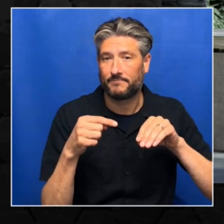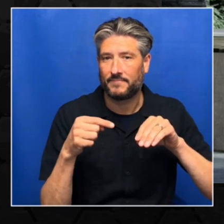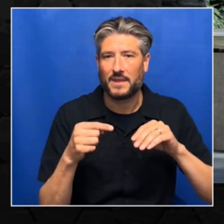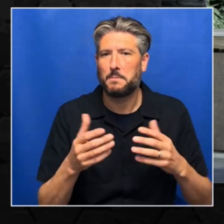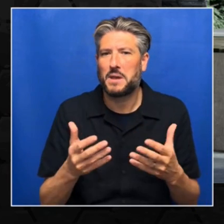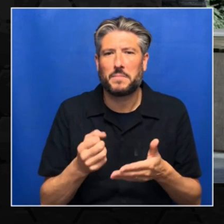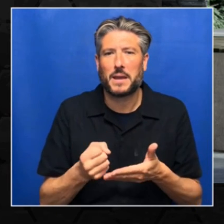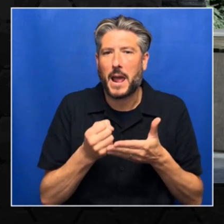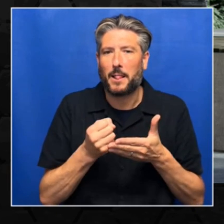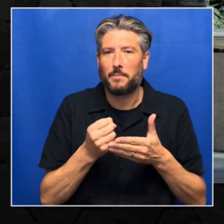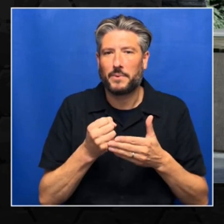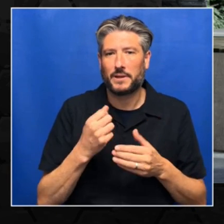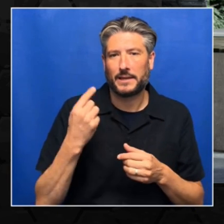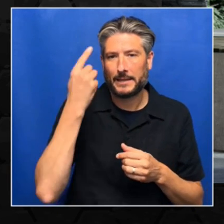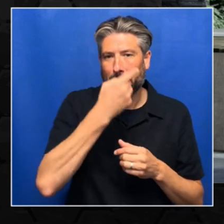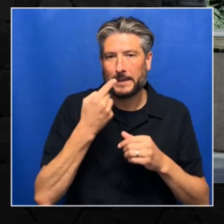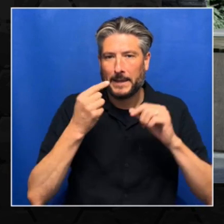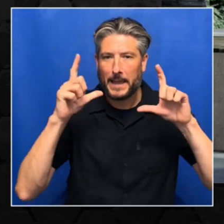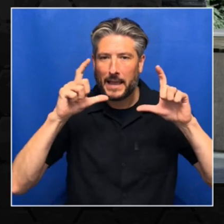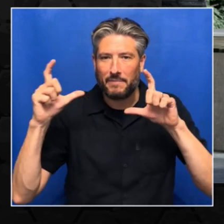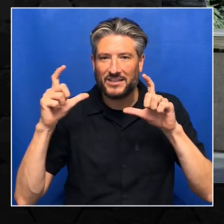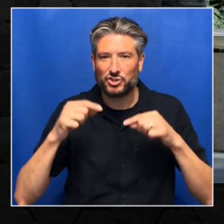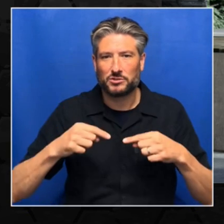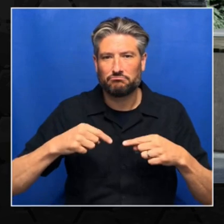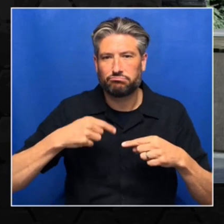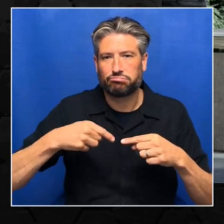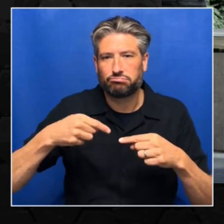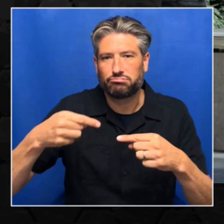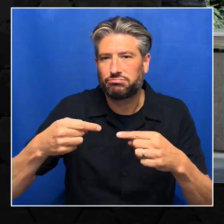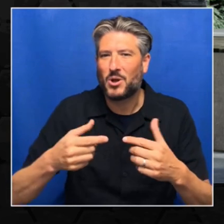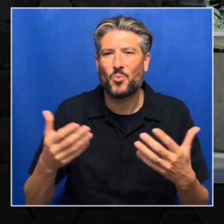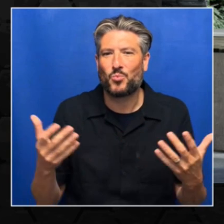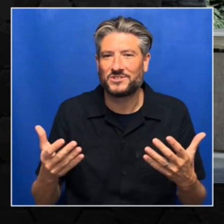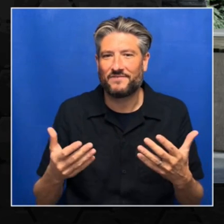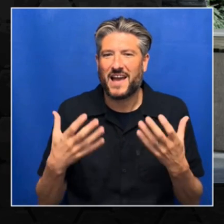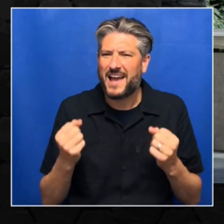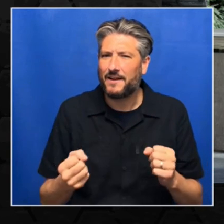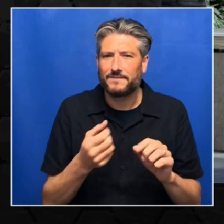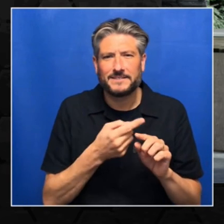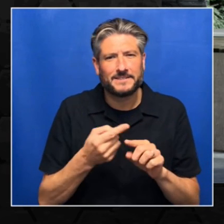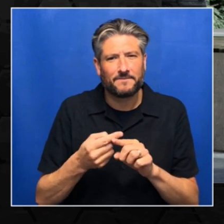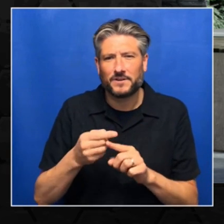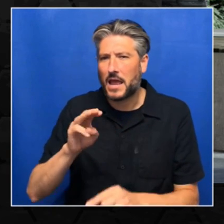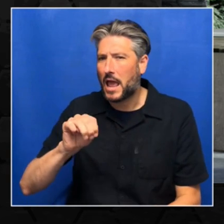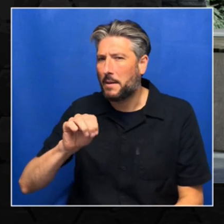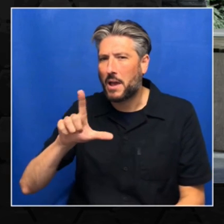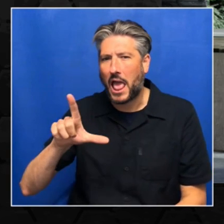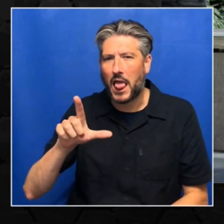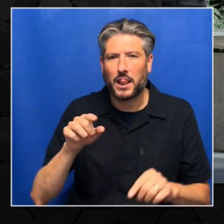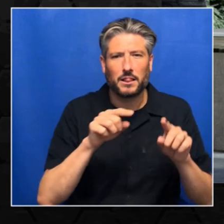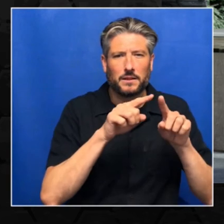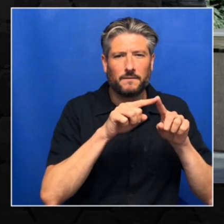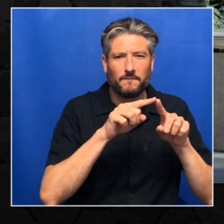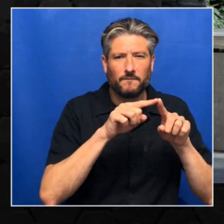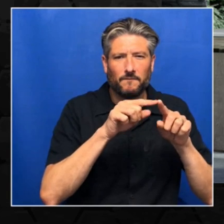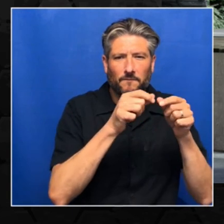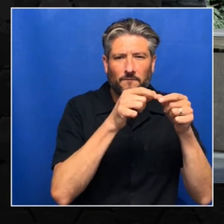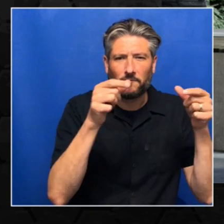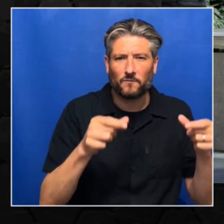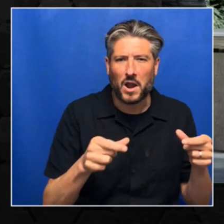with all of these machine learning frameworks, and actually fine tuning is also there on